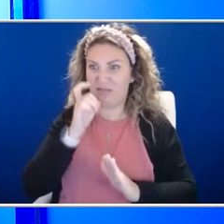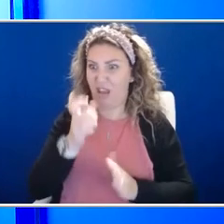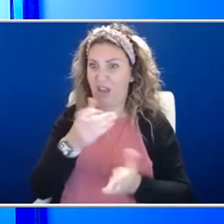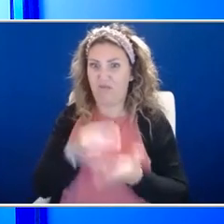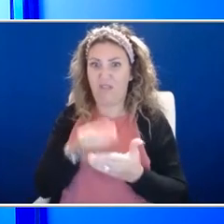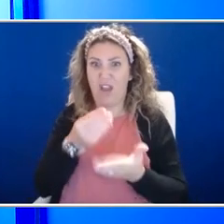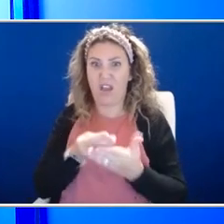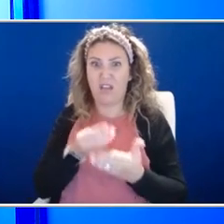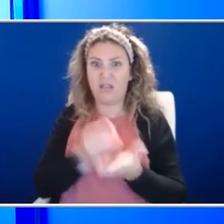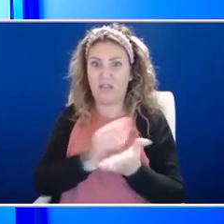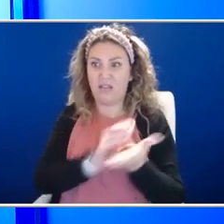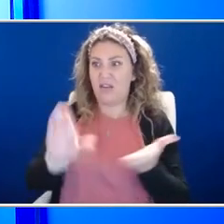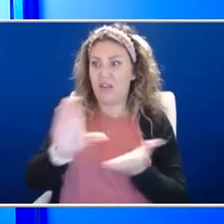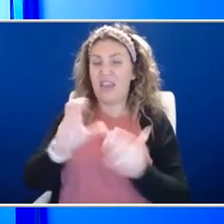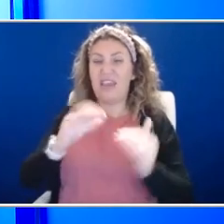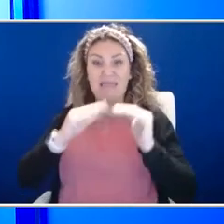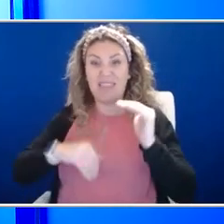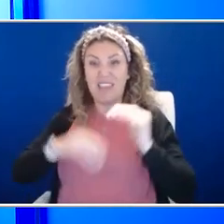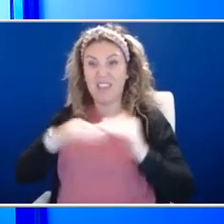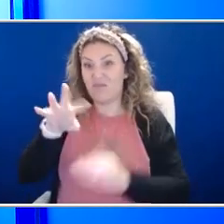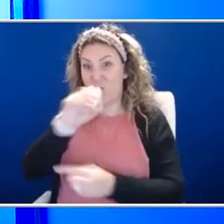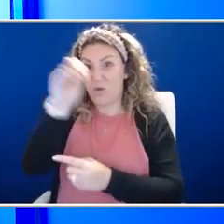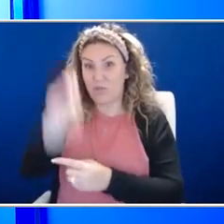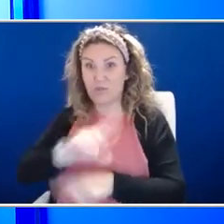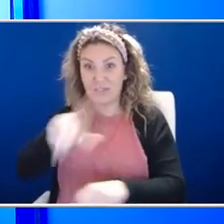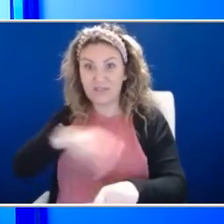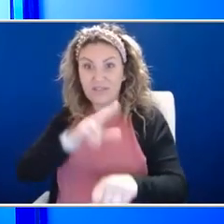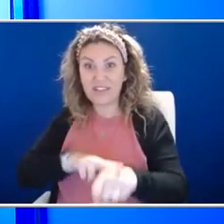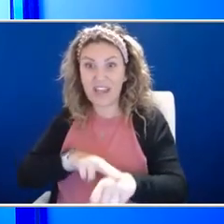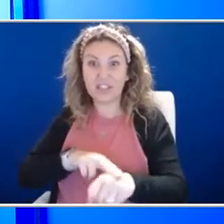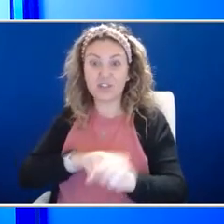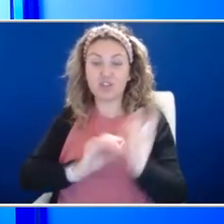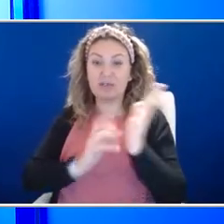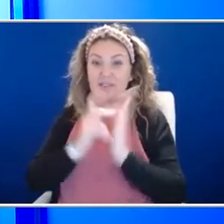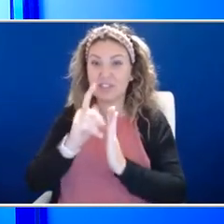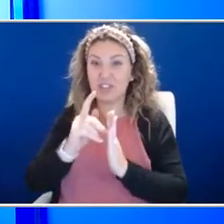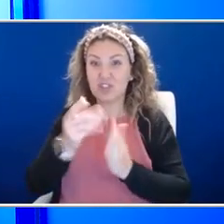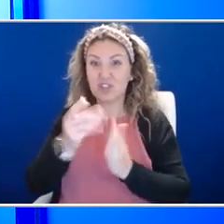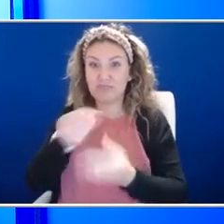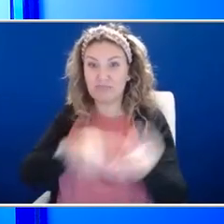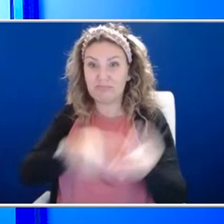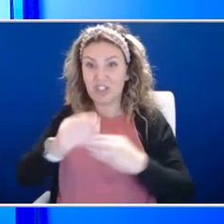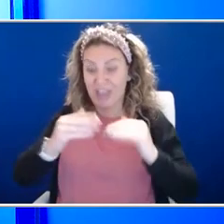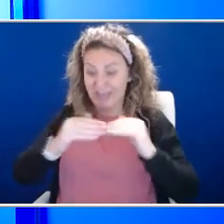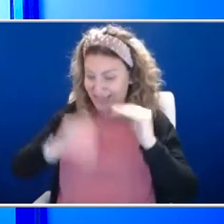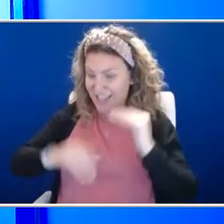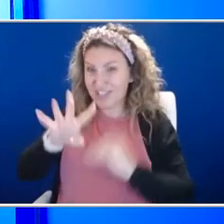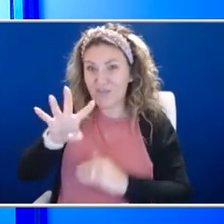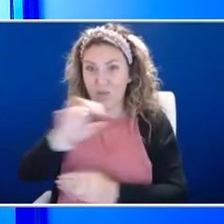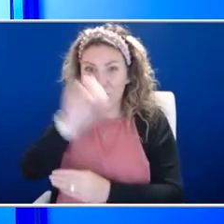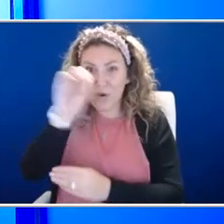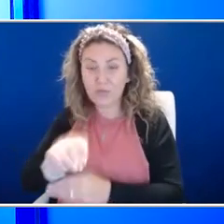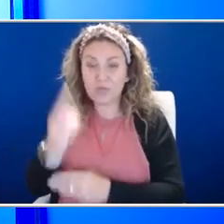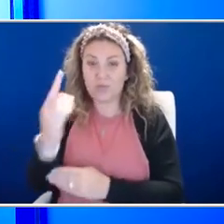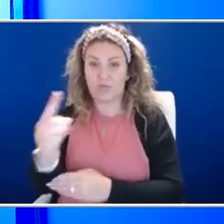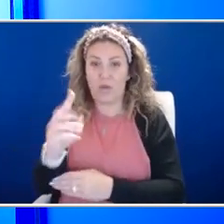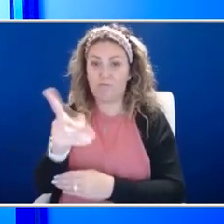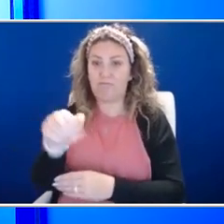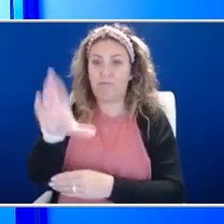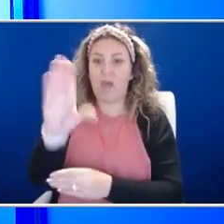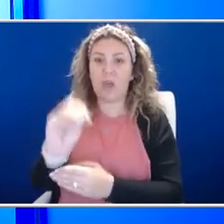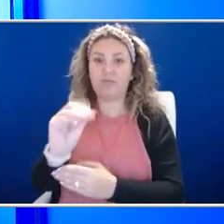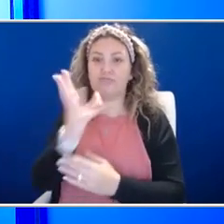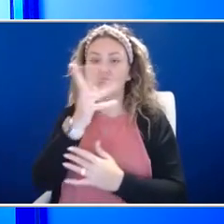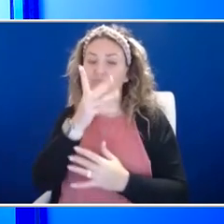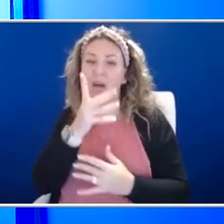less than 4% of the National Cancer Institute's budget. Less than 4%. For one Metro mom whose son got cancer, she wasn't just